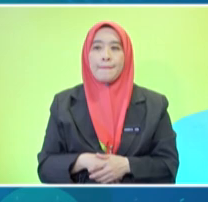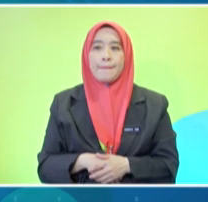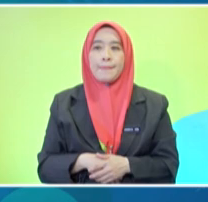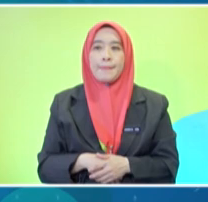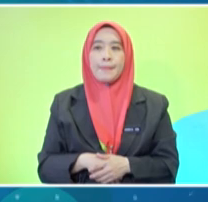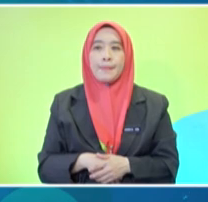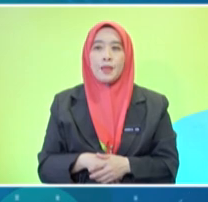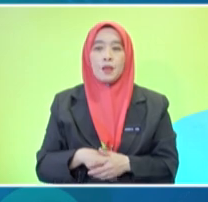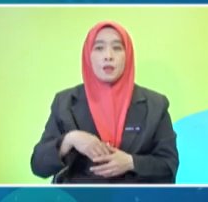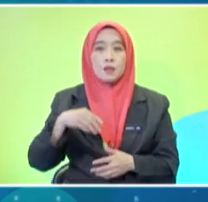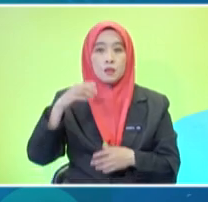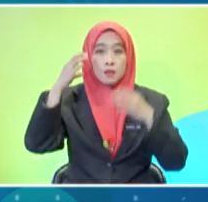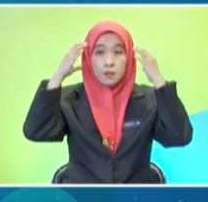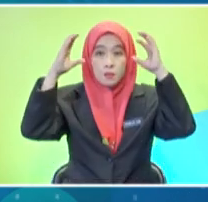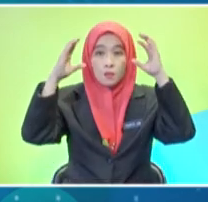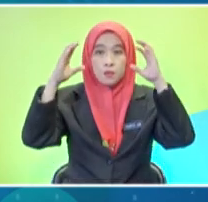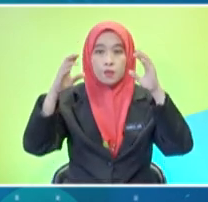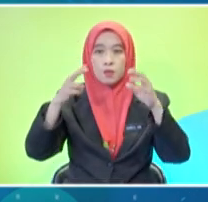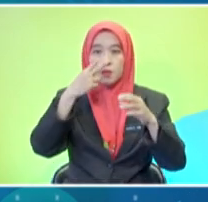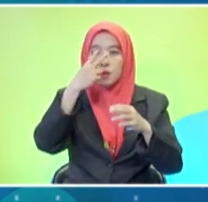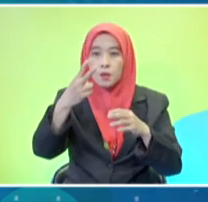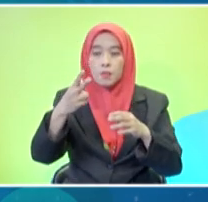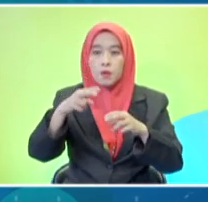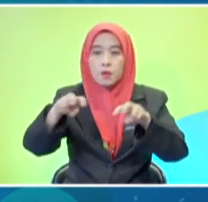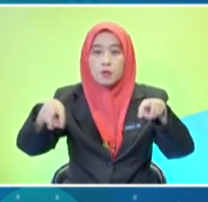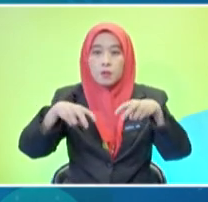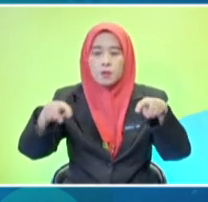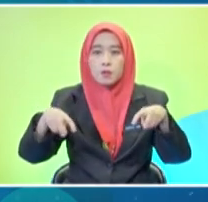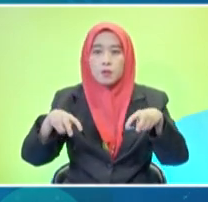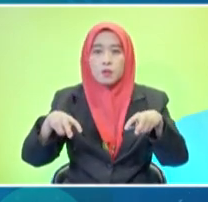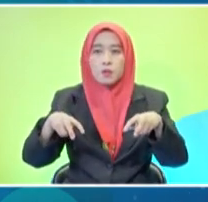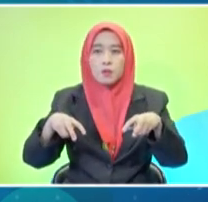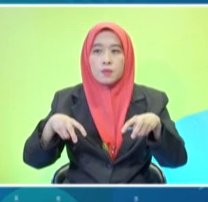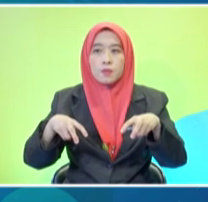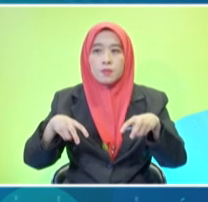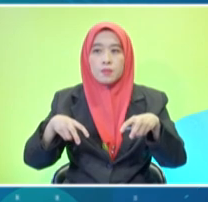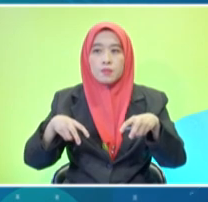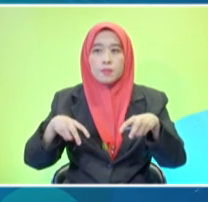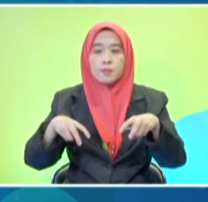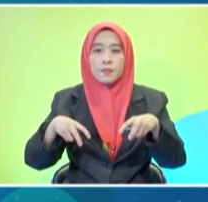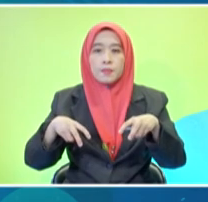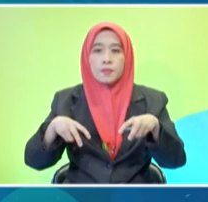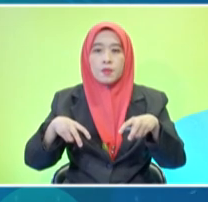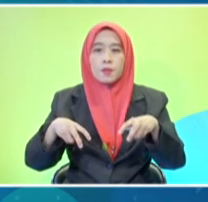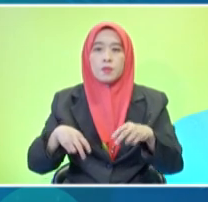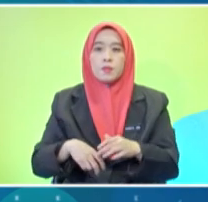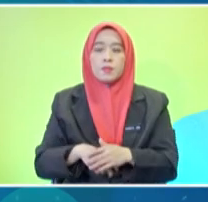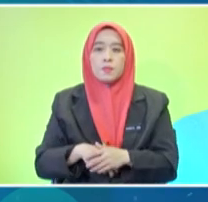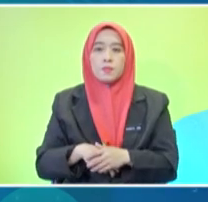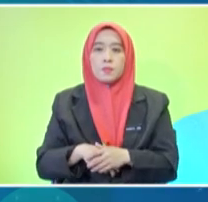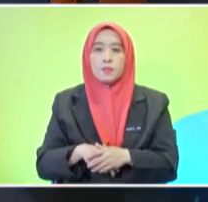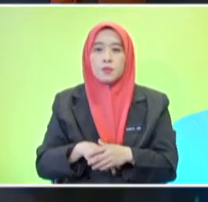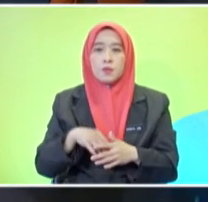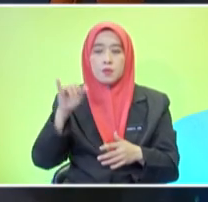Mr. Q, from this experiment, we can conclude that plants compete for nutrients. Yes, thank you, Akif.